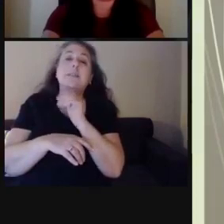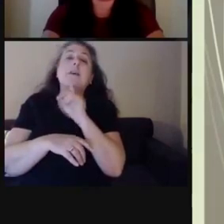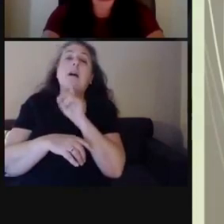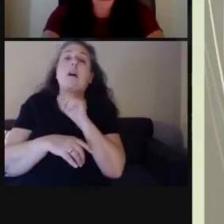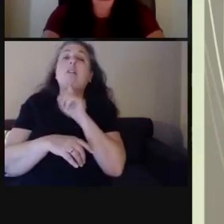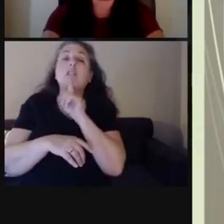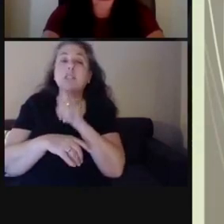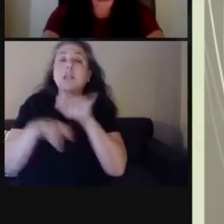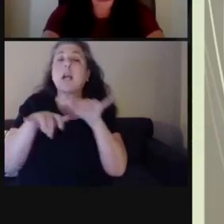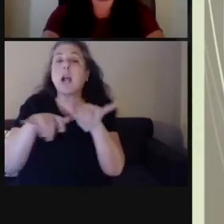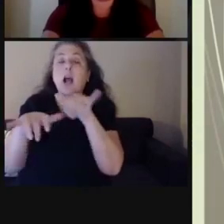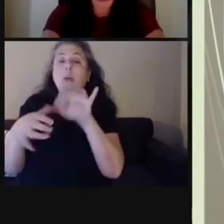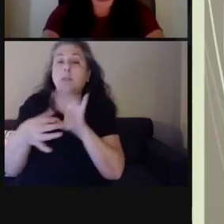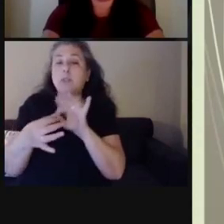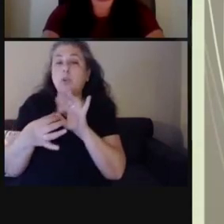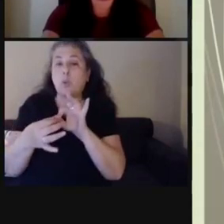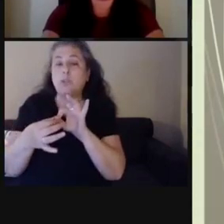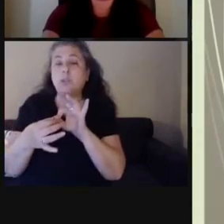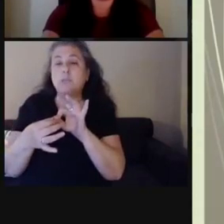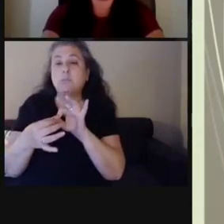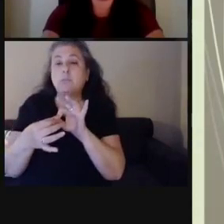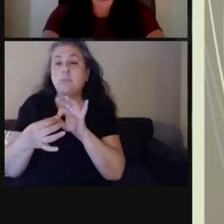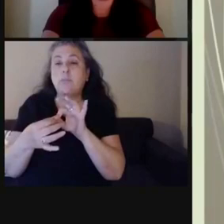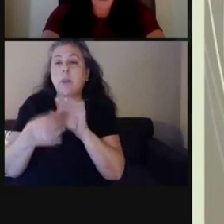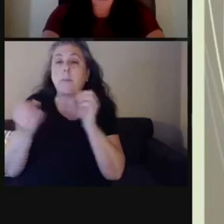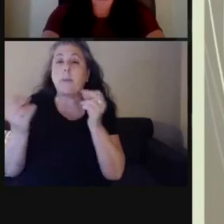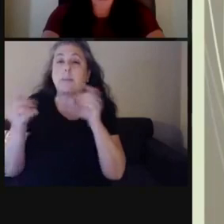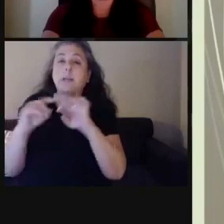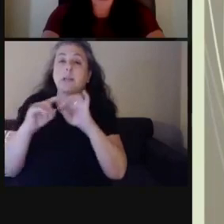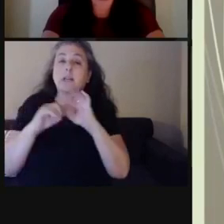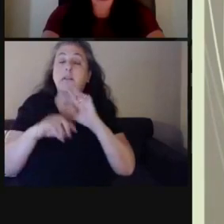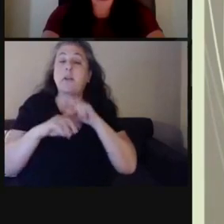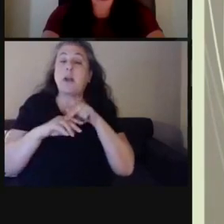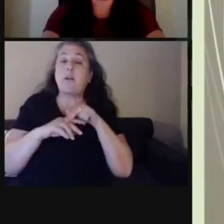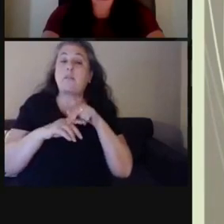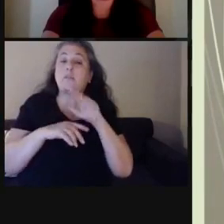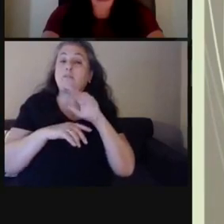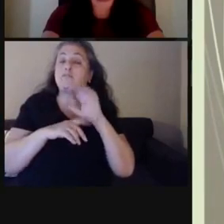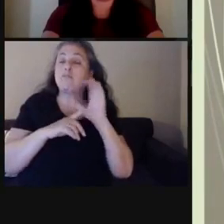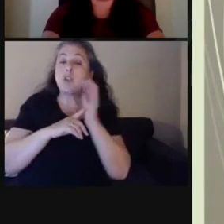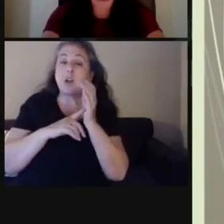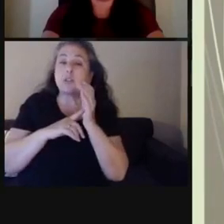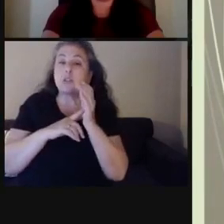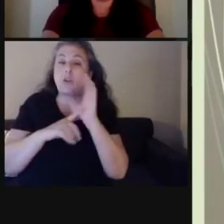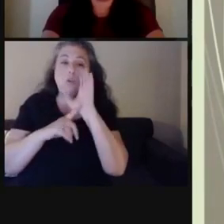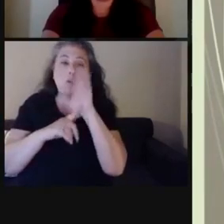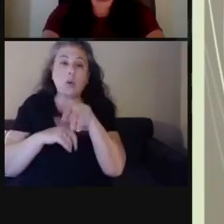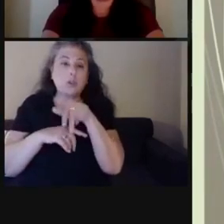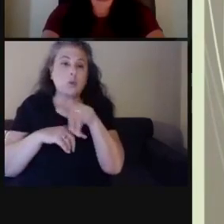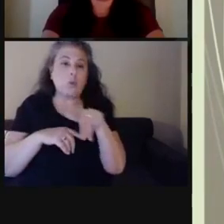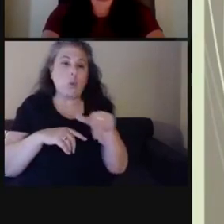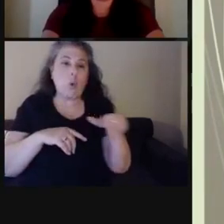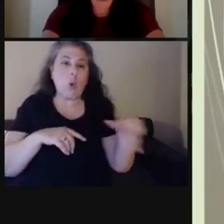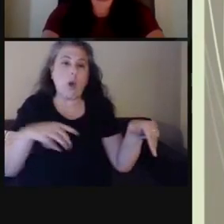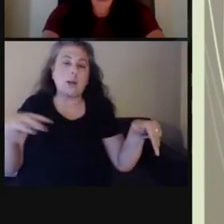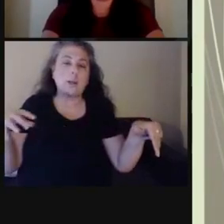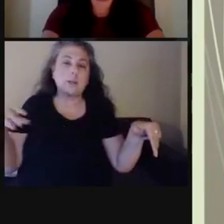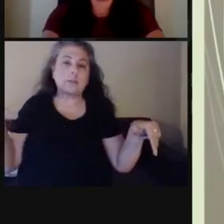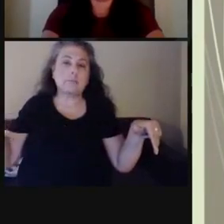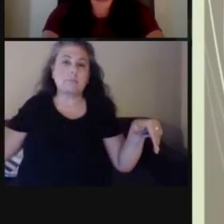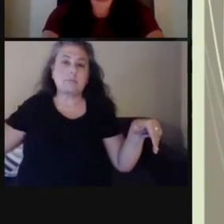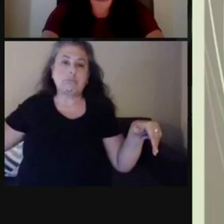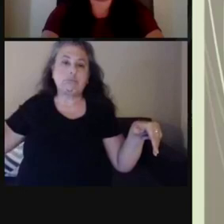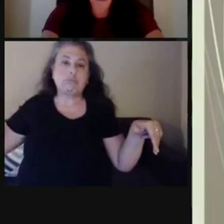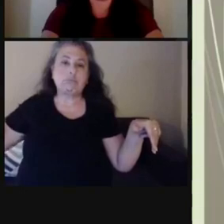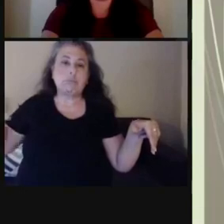many Native cultures that had been forcibly removed, forced to walk from